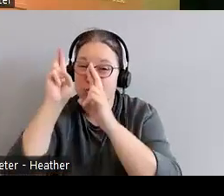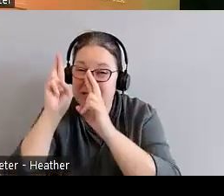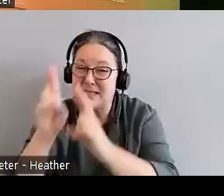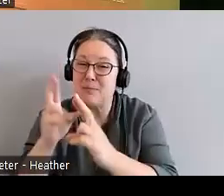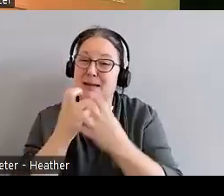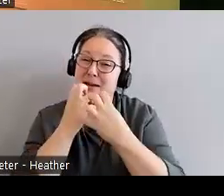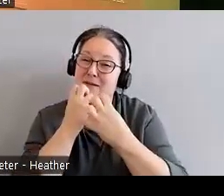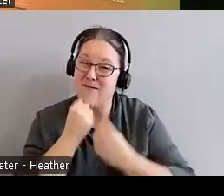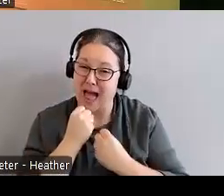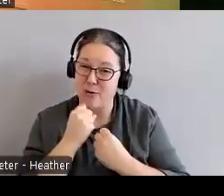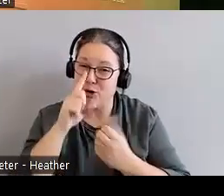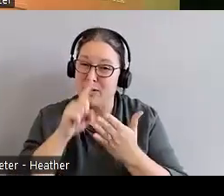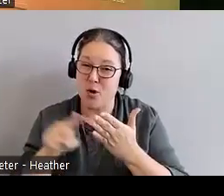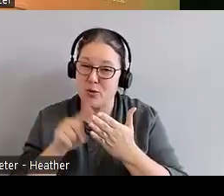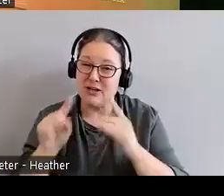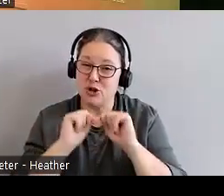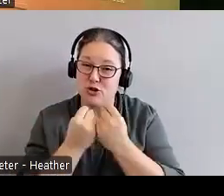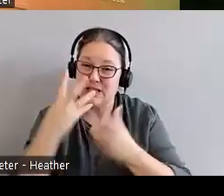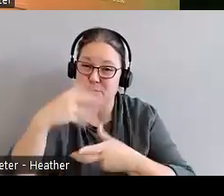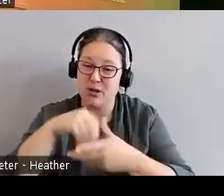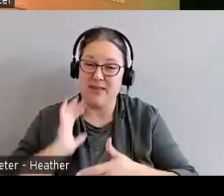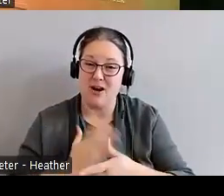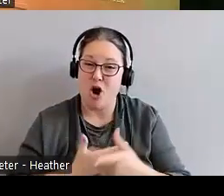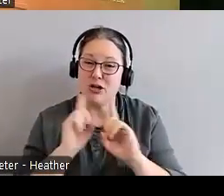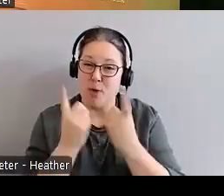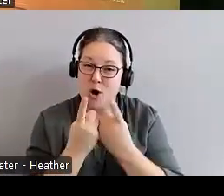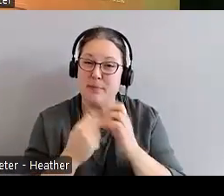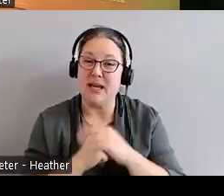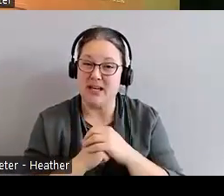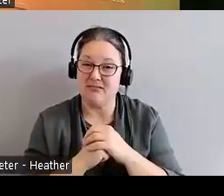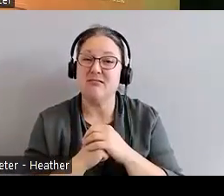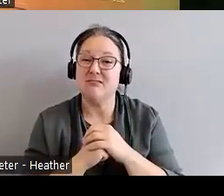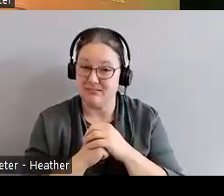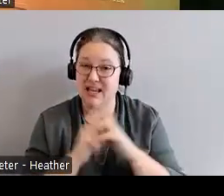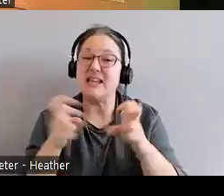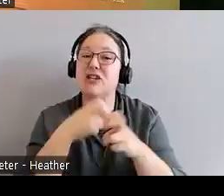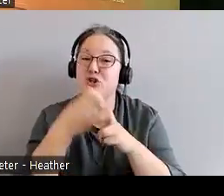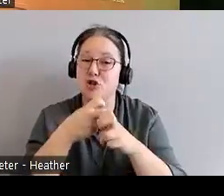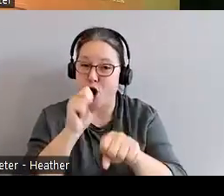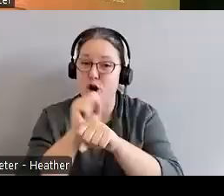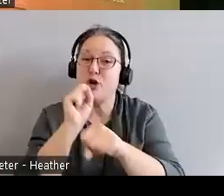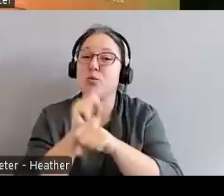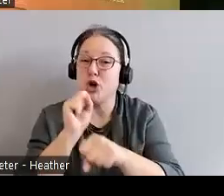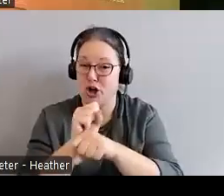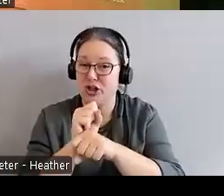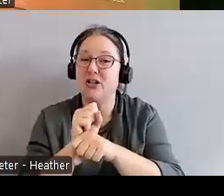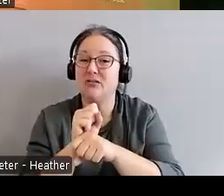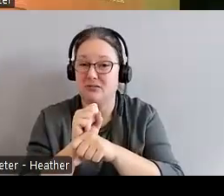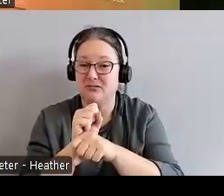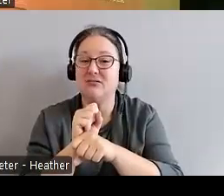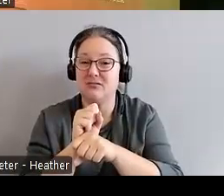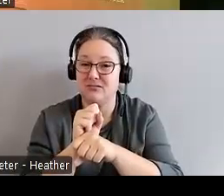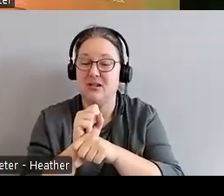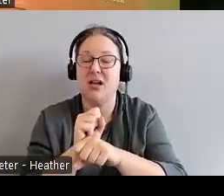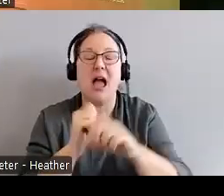our researchers in our department as well. You know, it's difficult. Research is really difficult. If there's one lesson that I